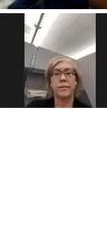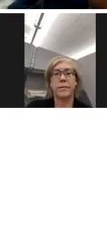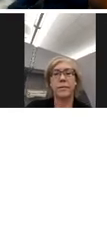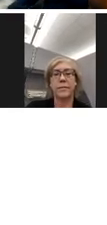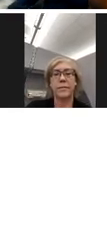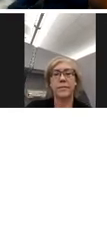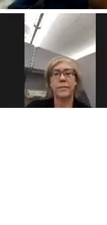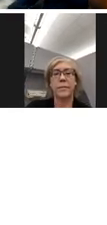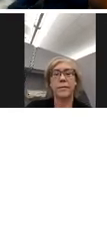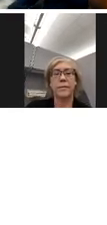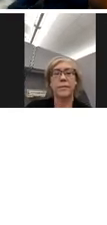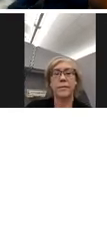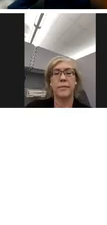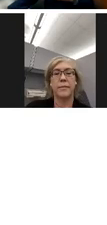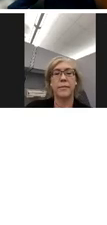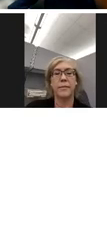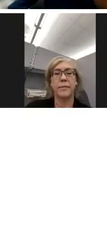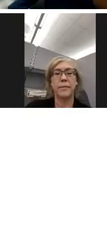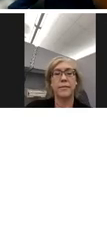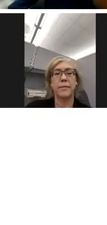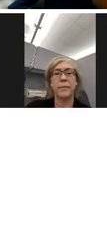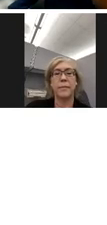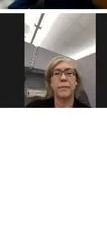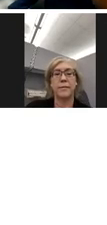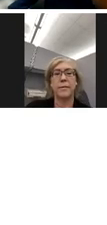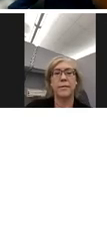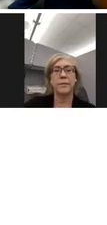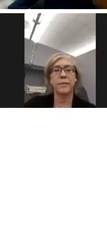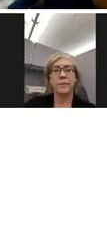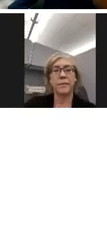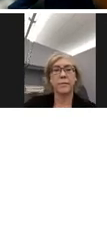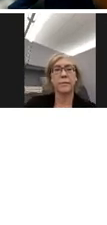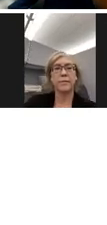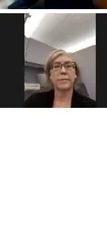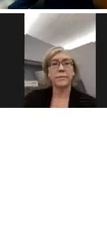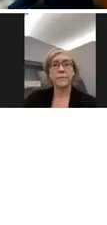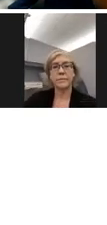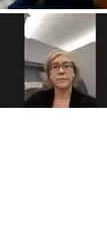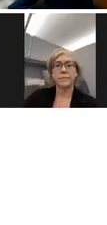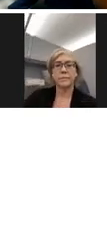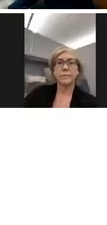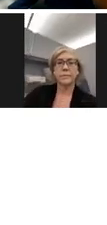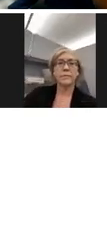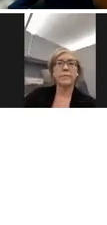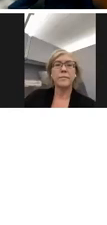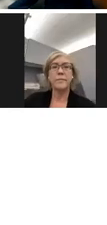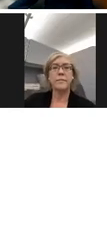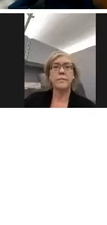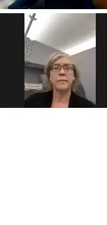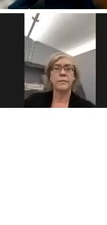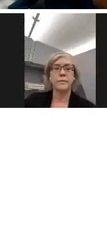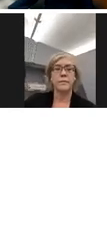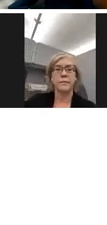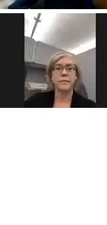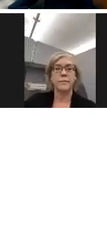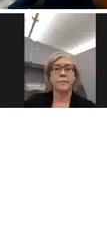Employment Initiative funding, which helped us really launch the professional development of our coaches